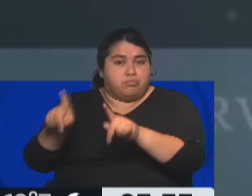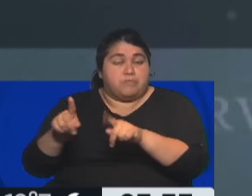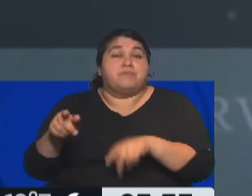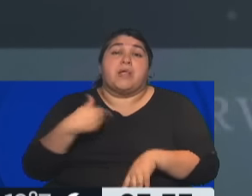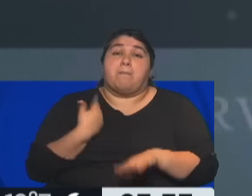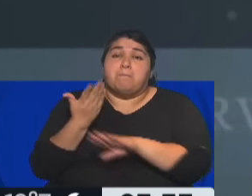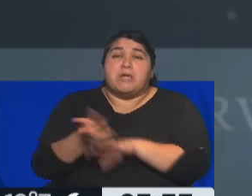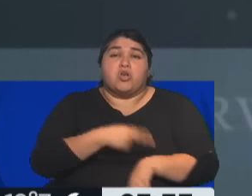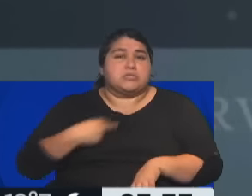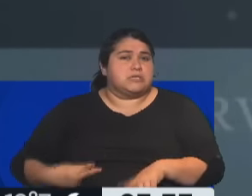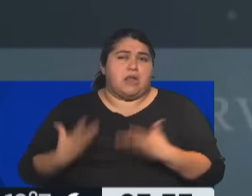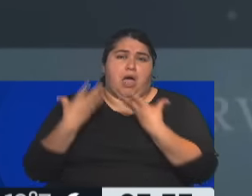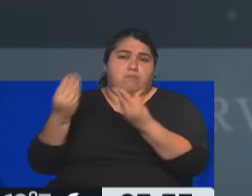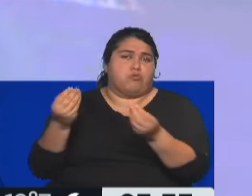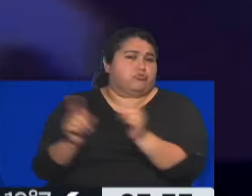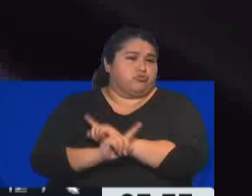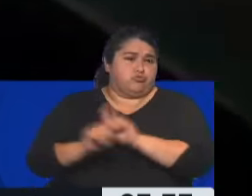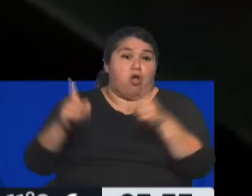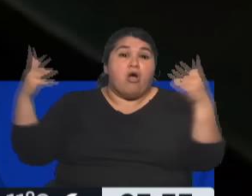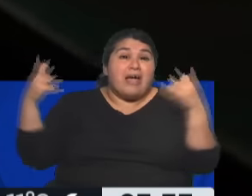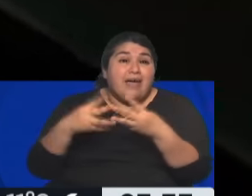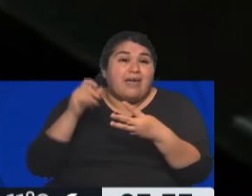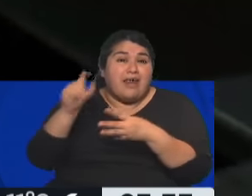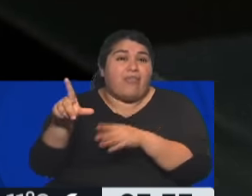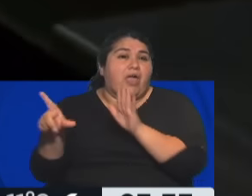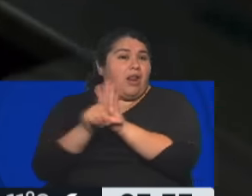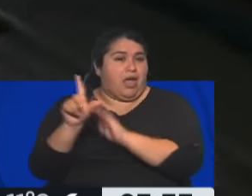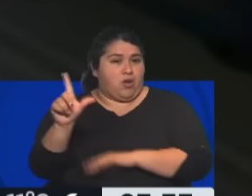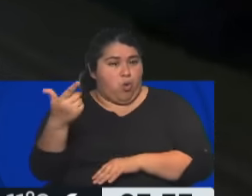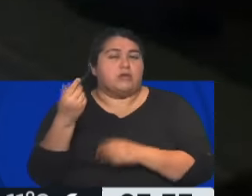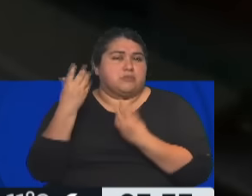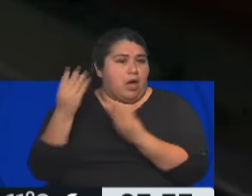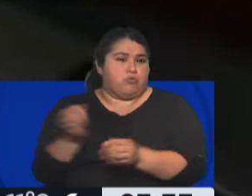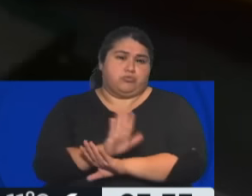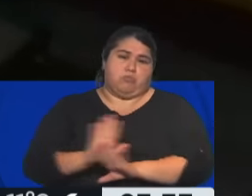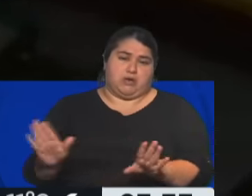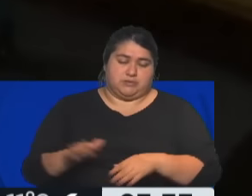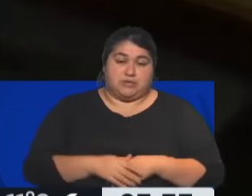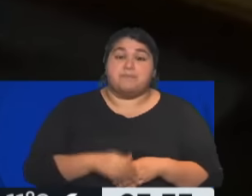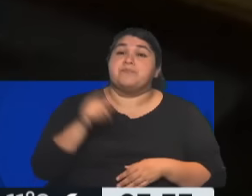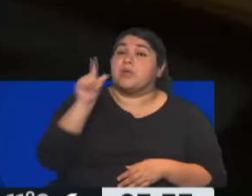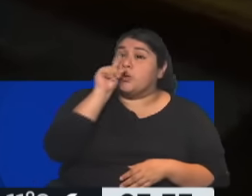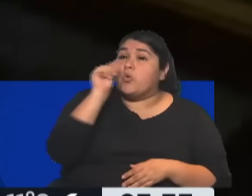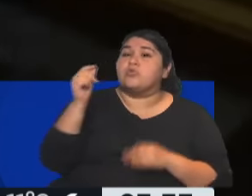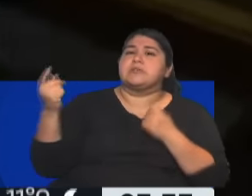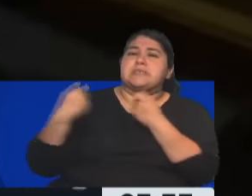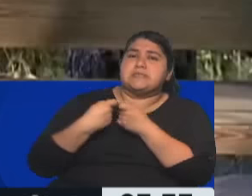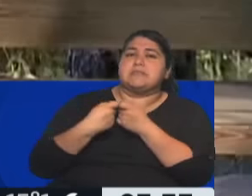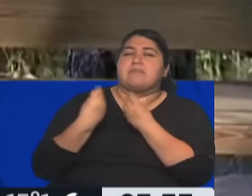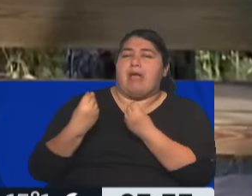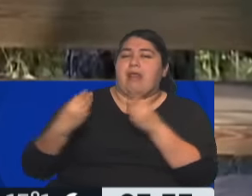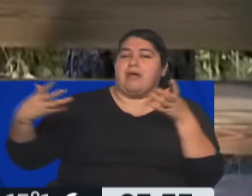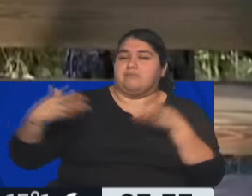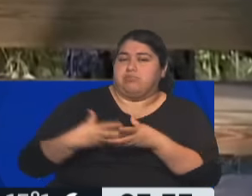to stop supporting Russia's illegal war. Otras relaciones que la Rusia de Putin mantiene y amplía para consolidar